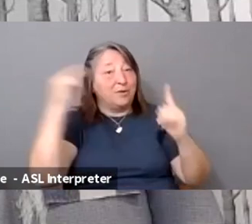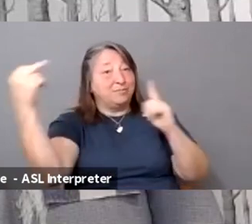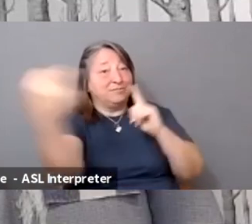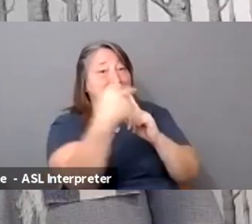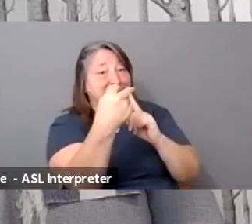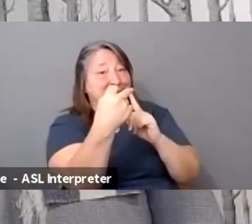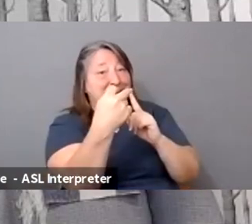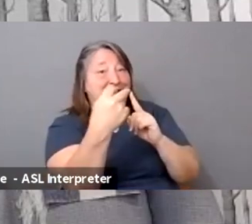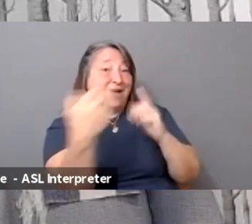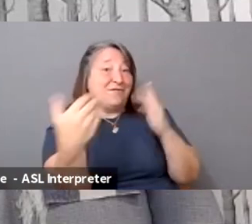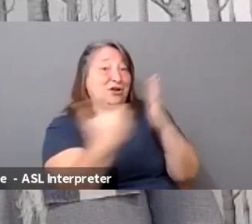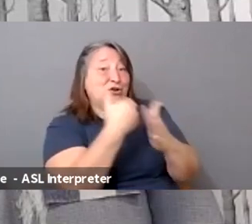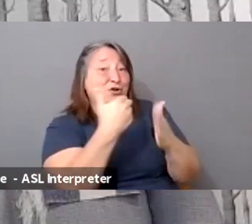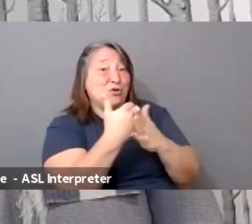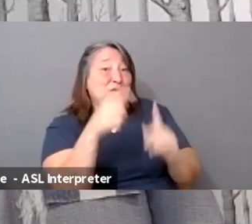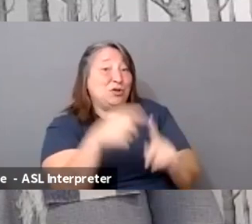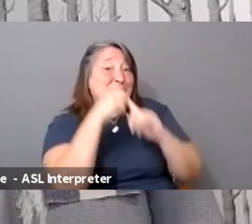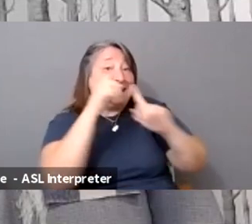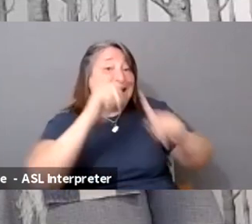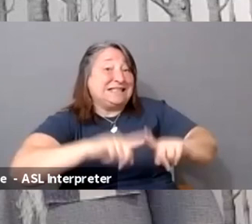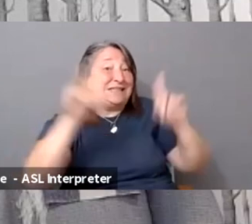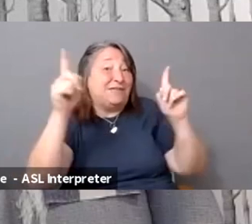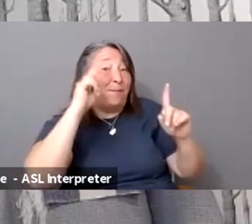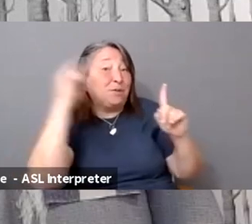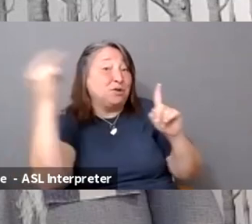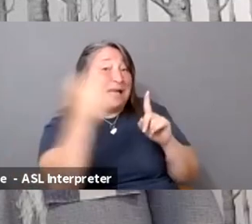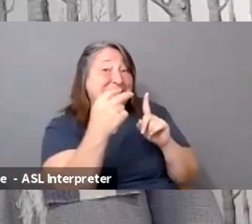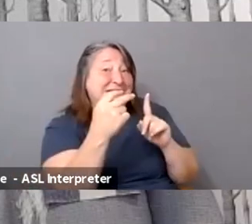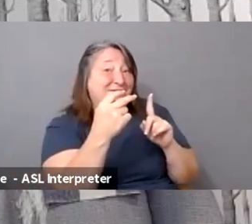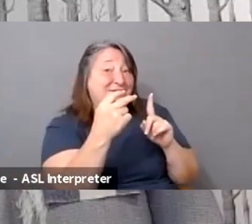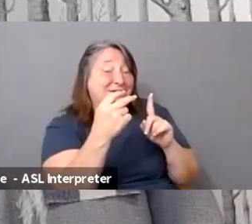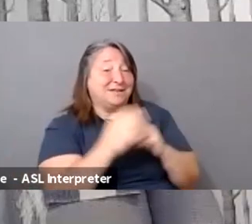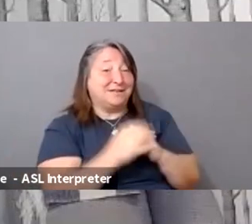original, new, unique perspective.